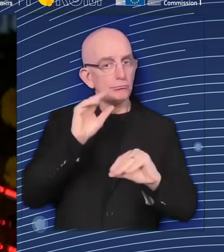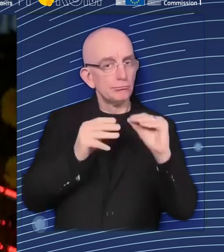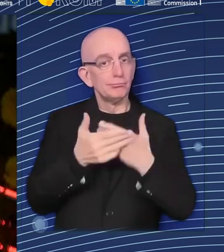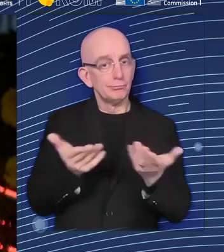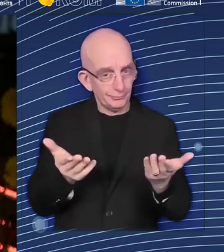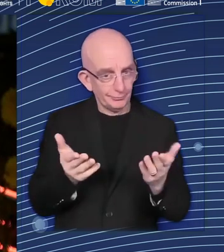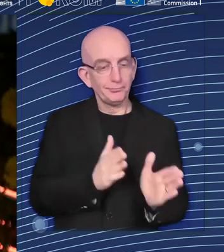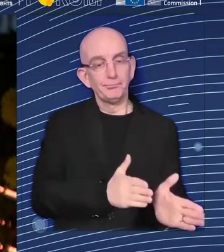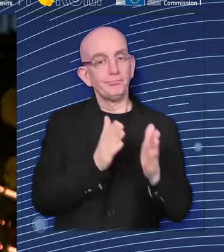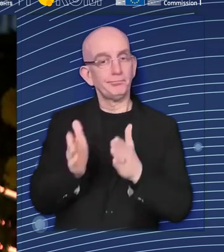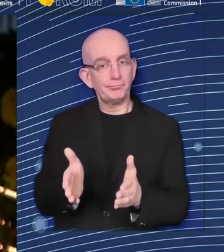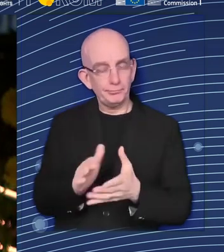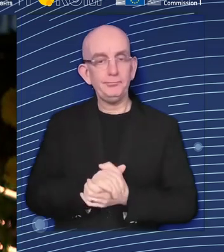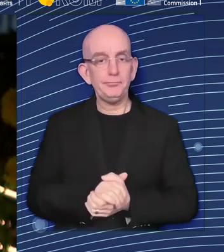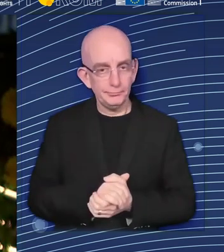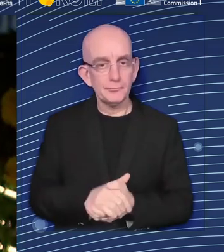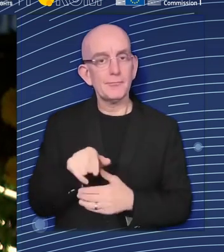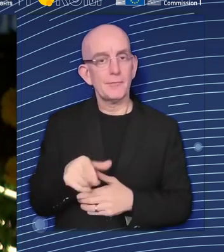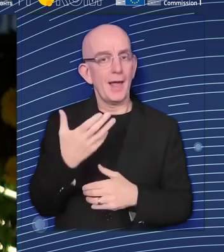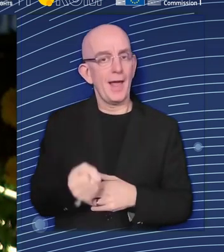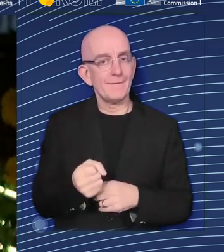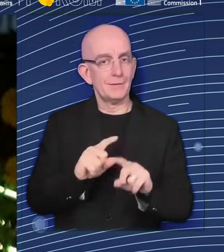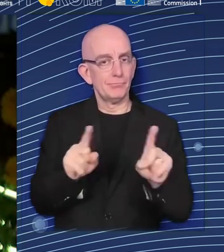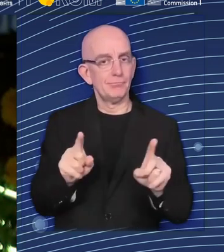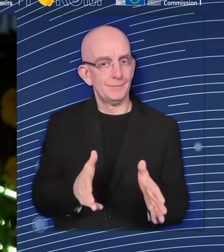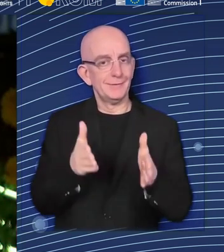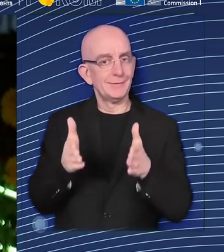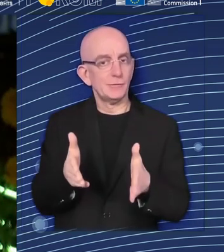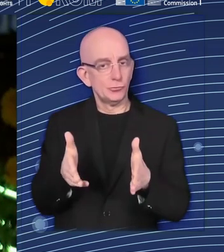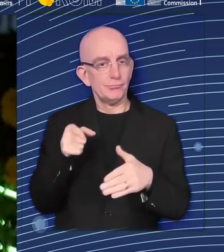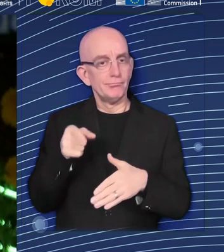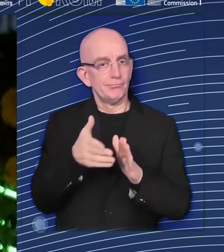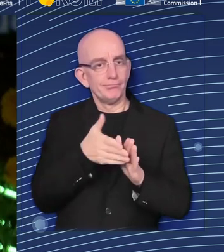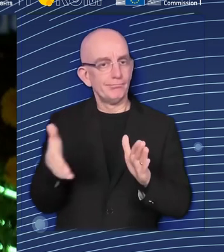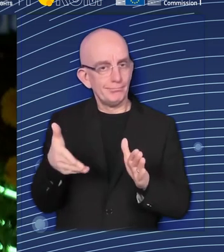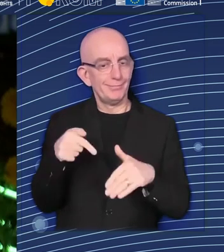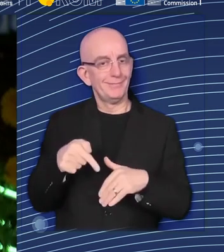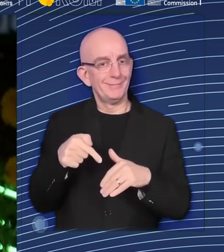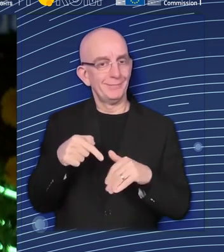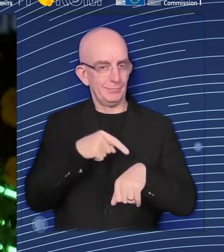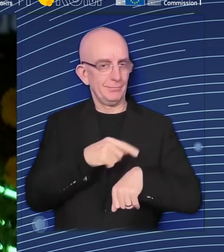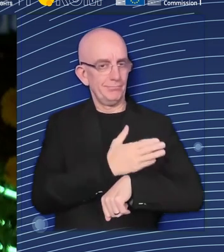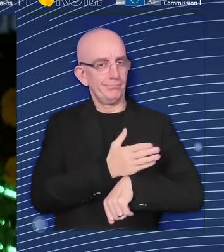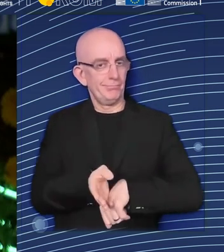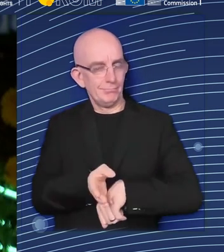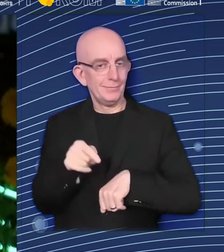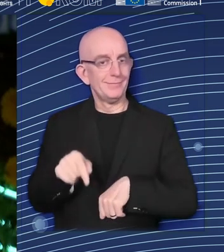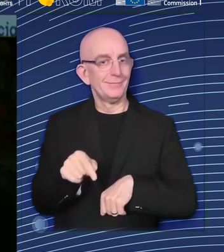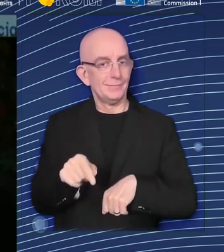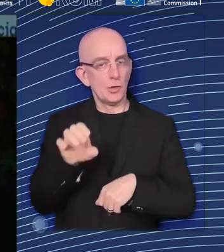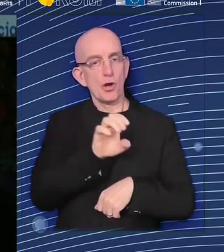policies aligned with European Pillar of Social Rights, where we explored strategies for addressing Europe's demographic